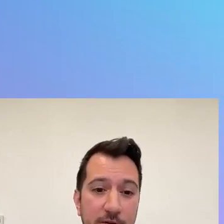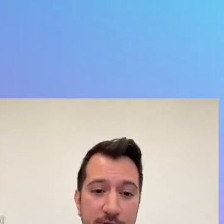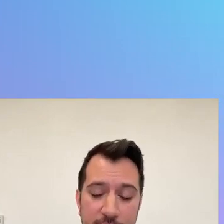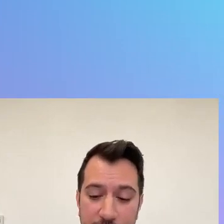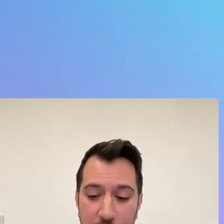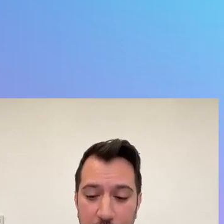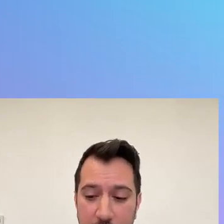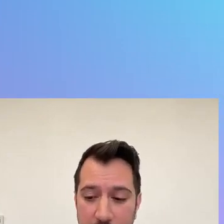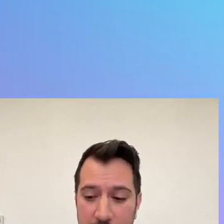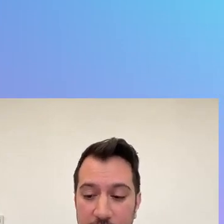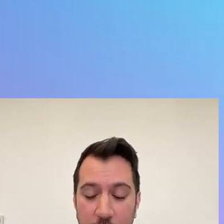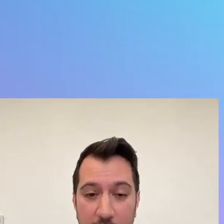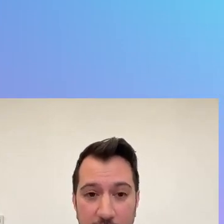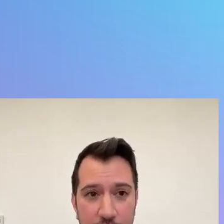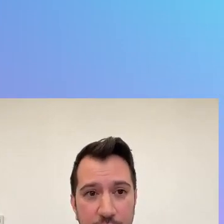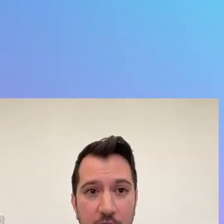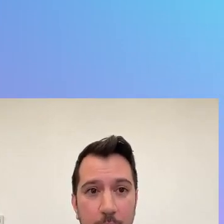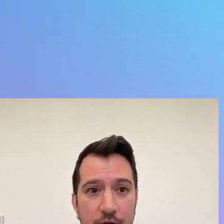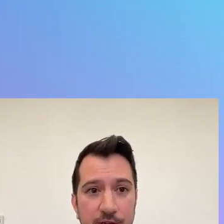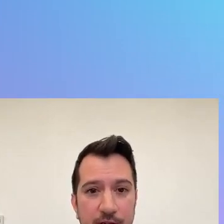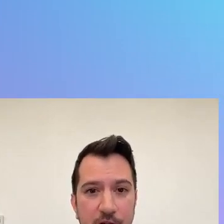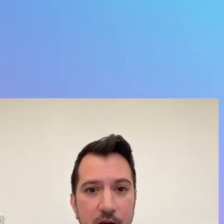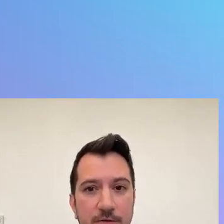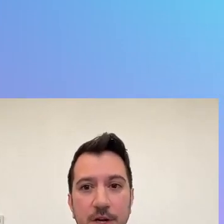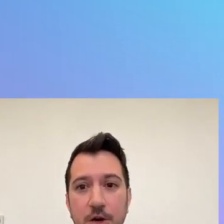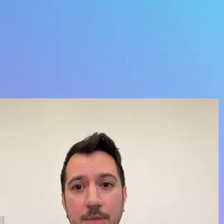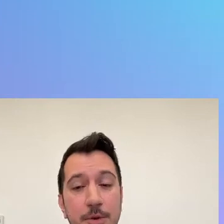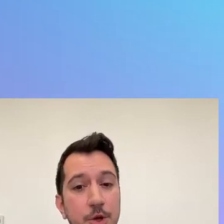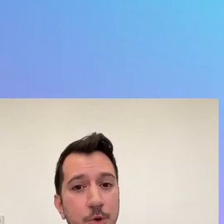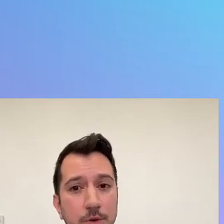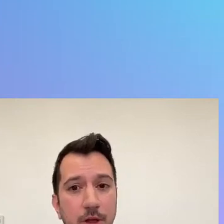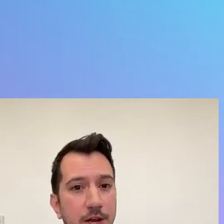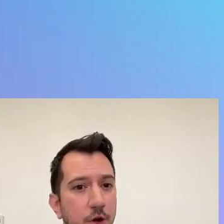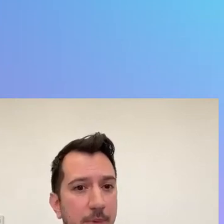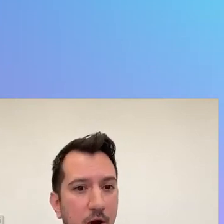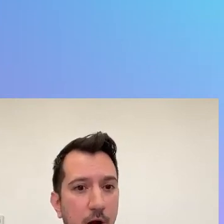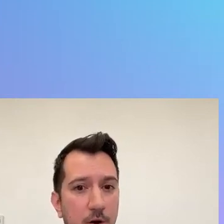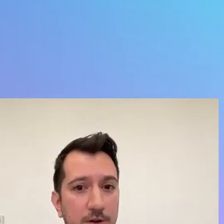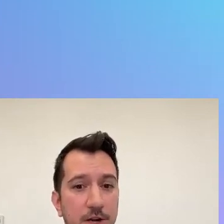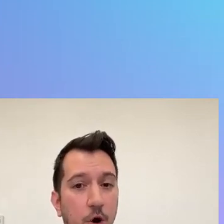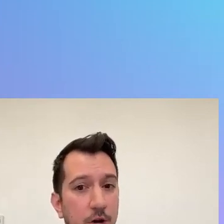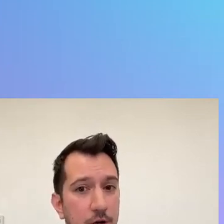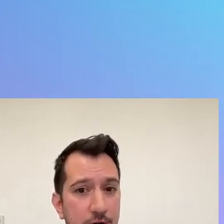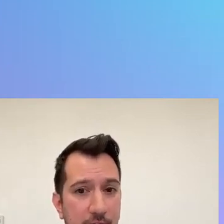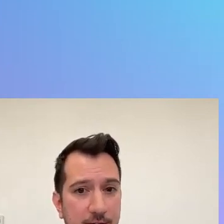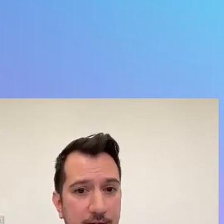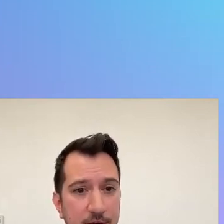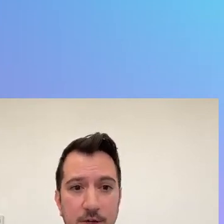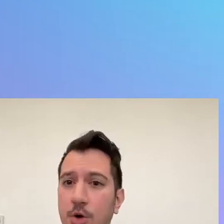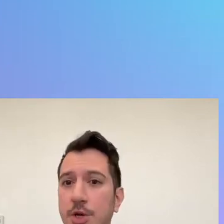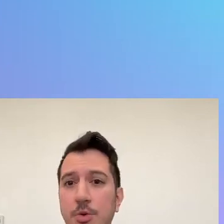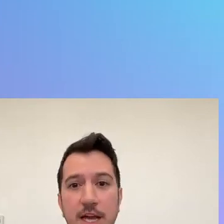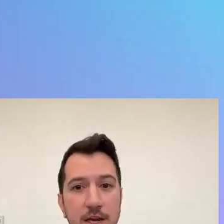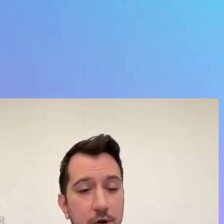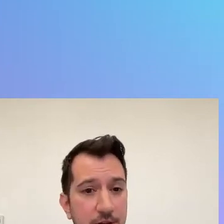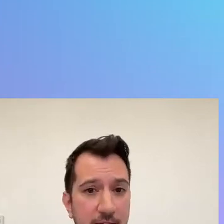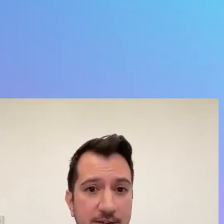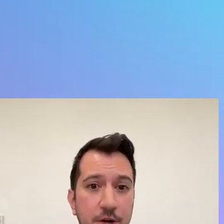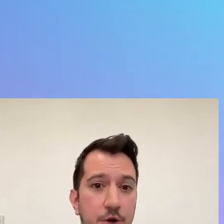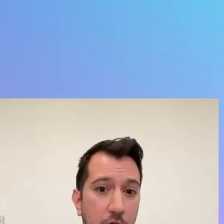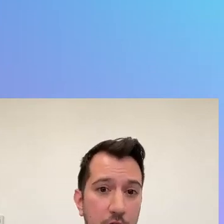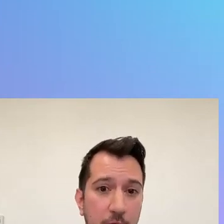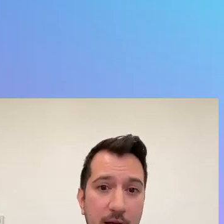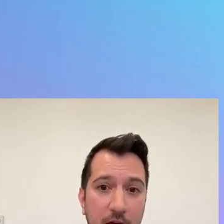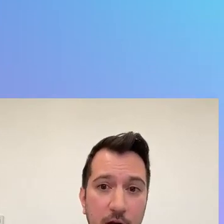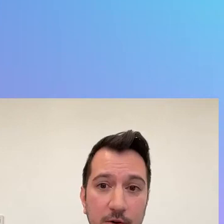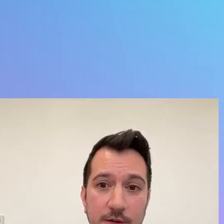be tough. So that's why I showed the options of, maybe you lighten your background and darken your text, or you lighten your text